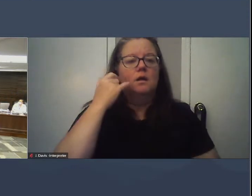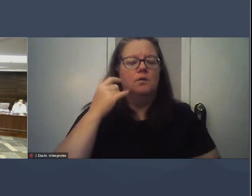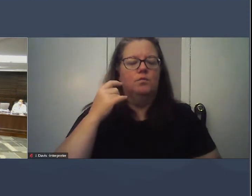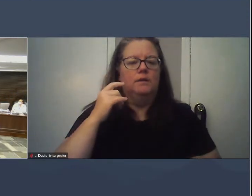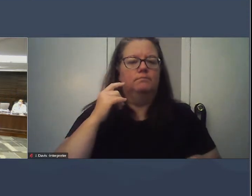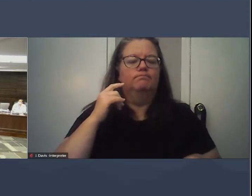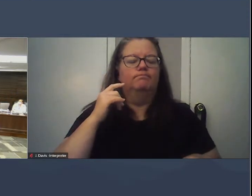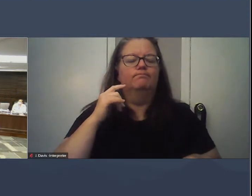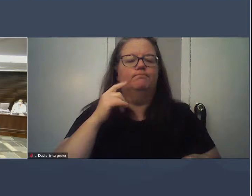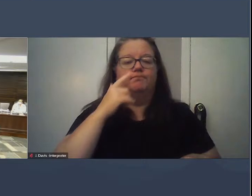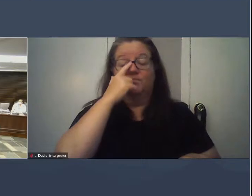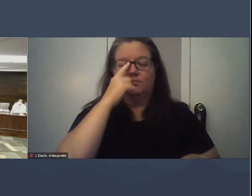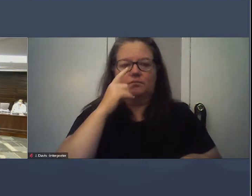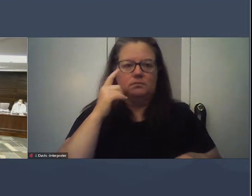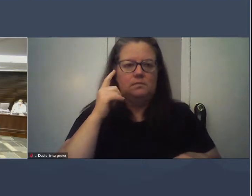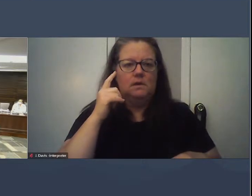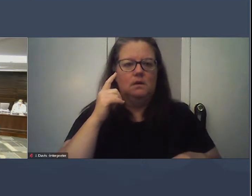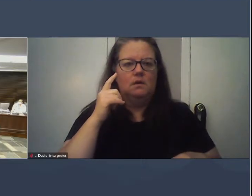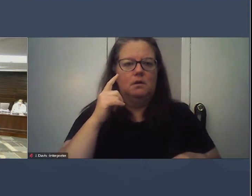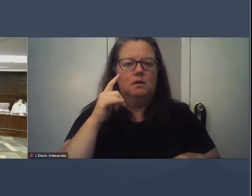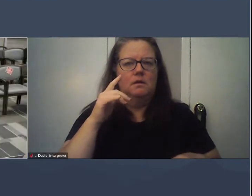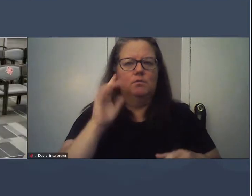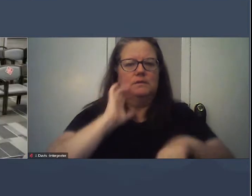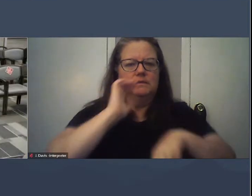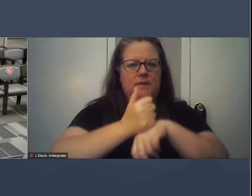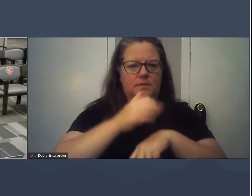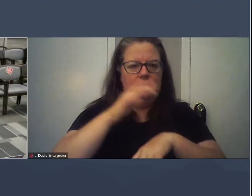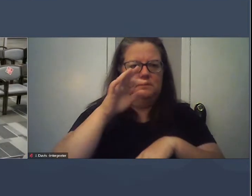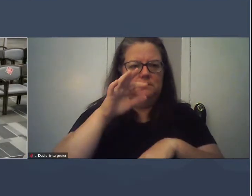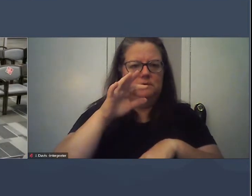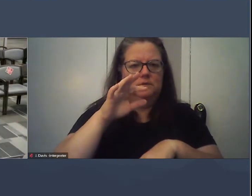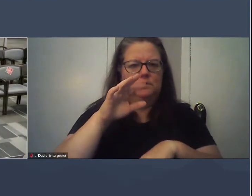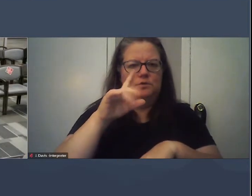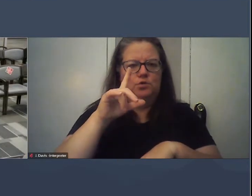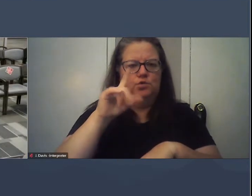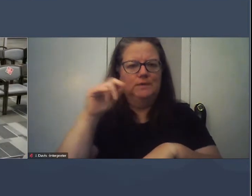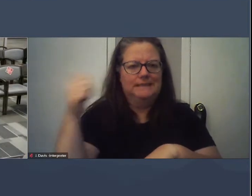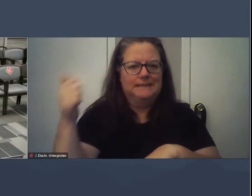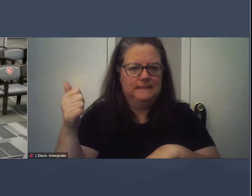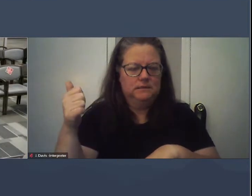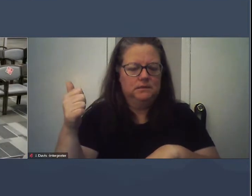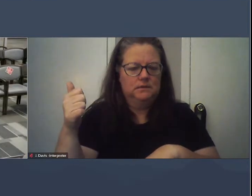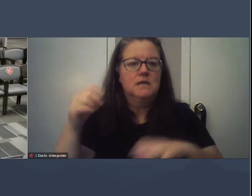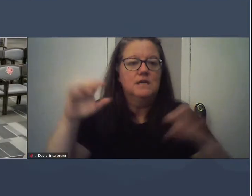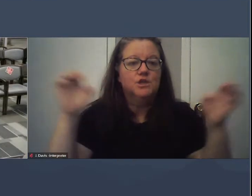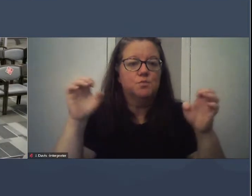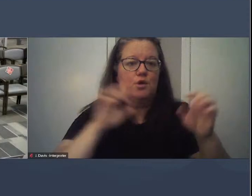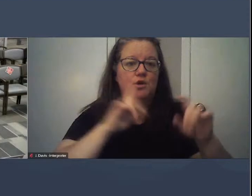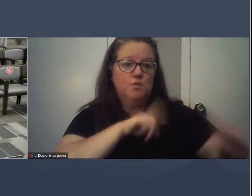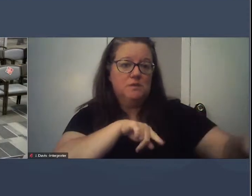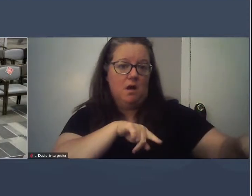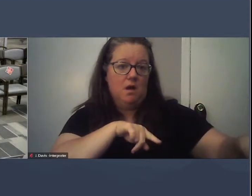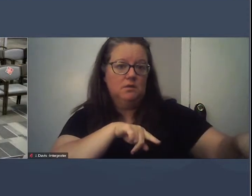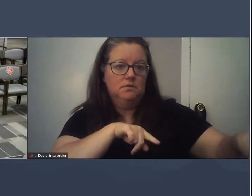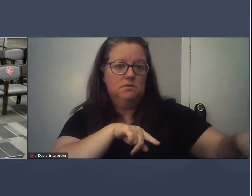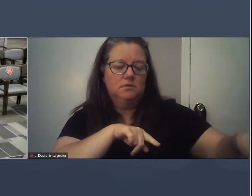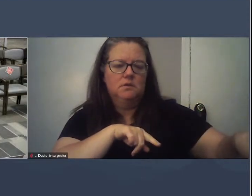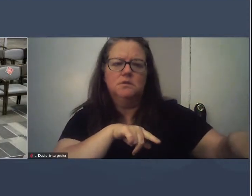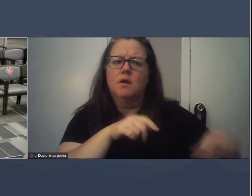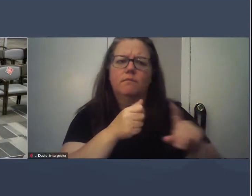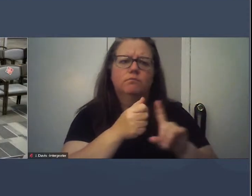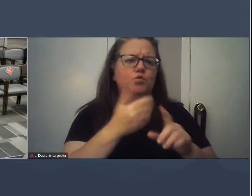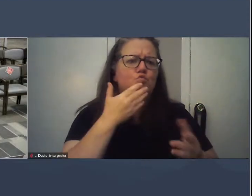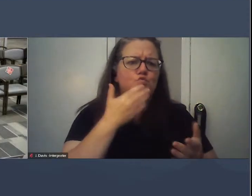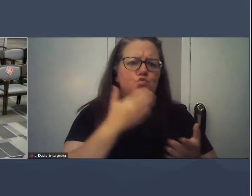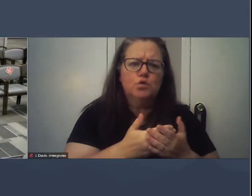2010, after the Kingston event, was emergency response plans for every site. They're very robust. They meet dam safety